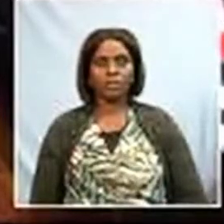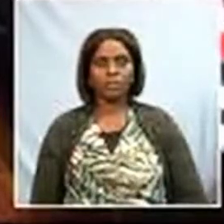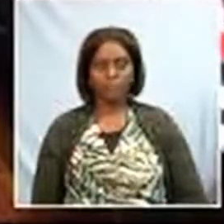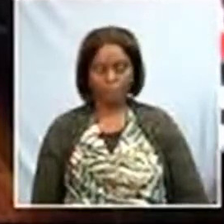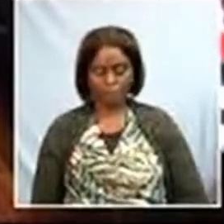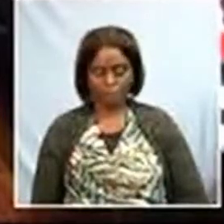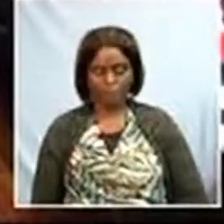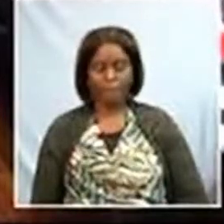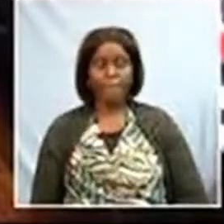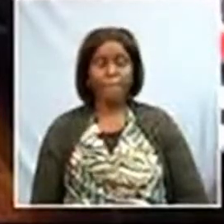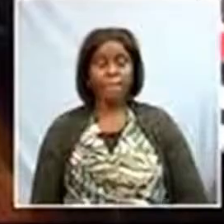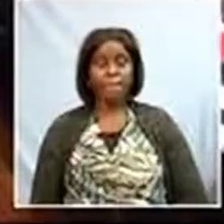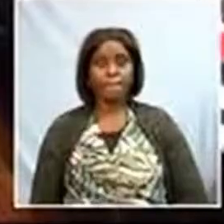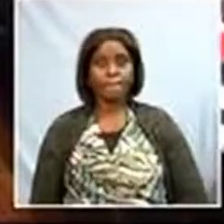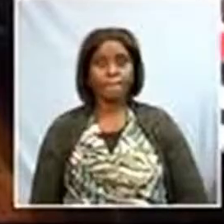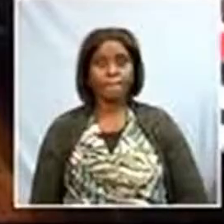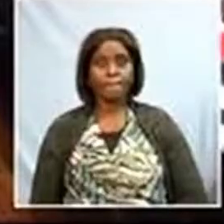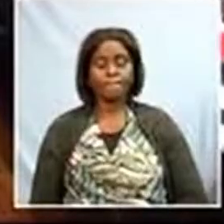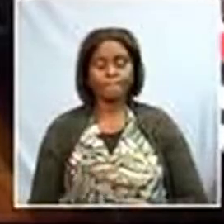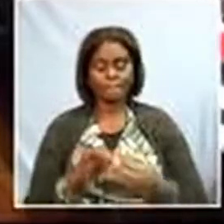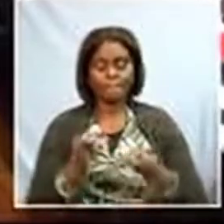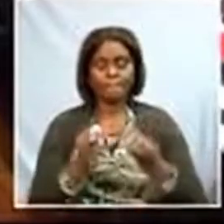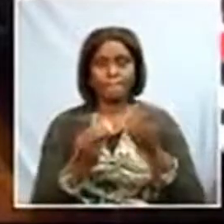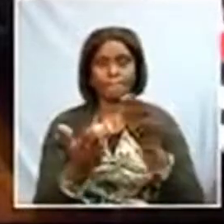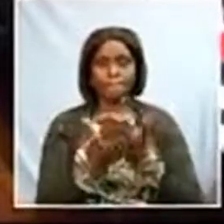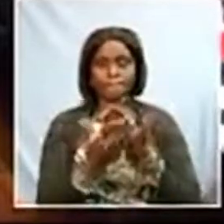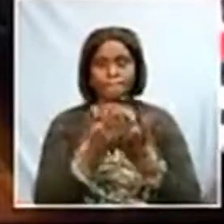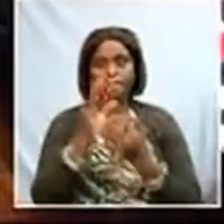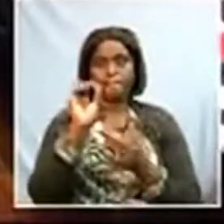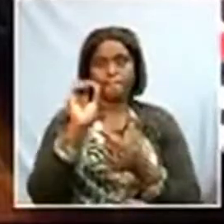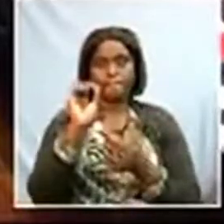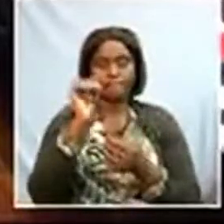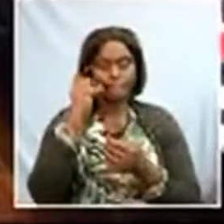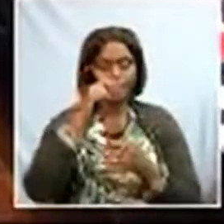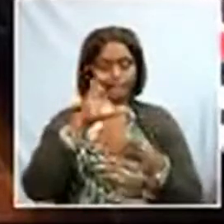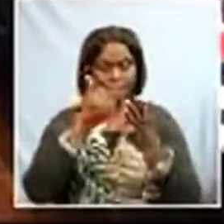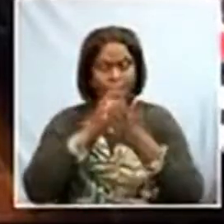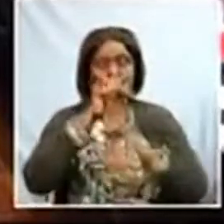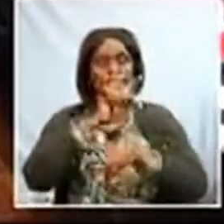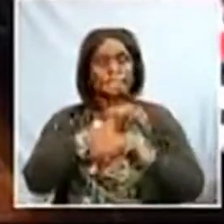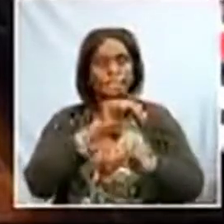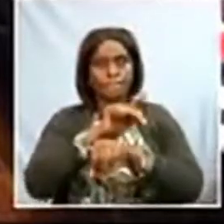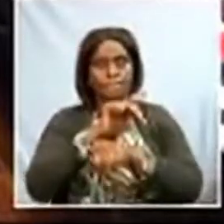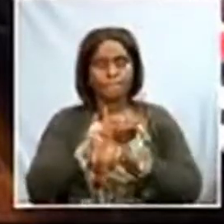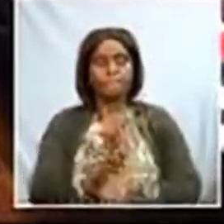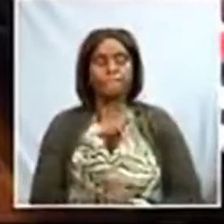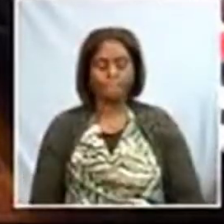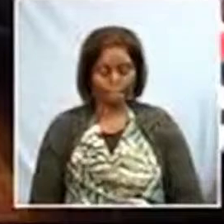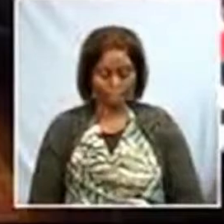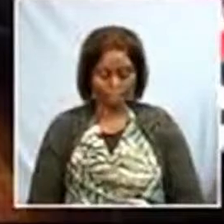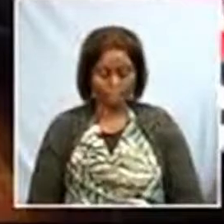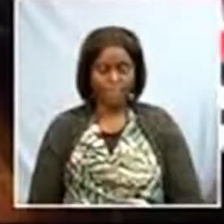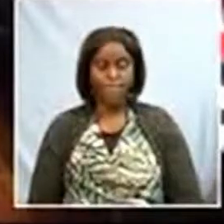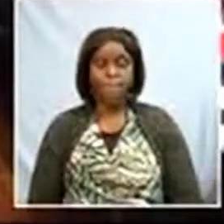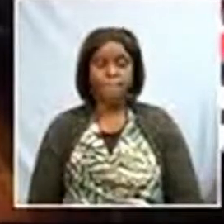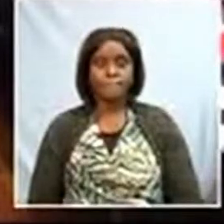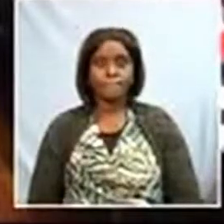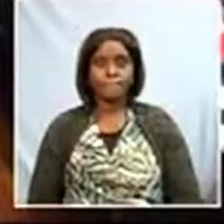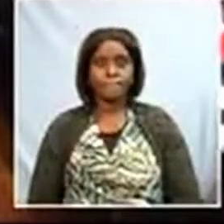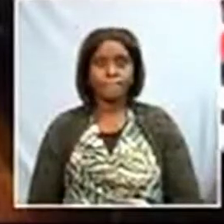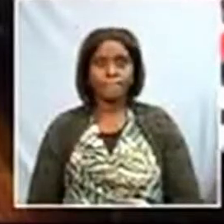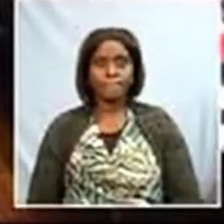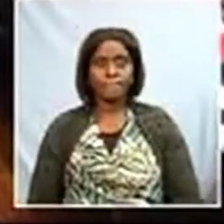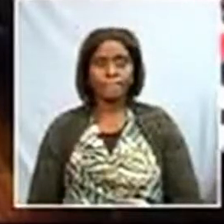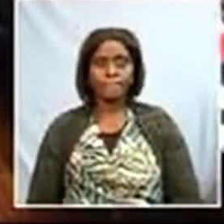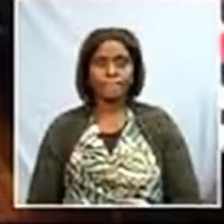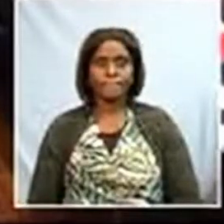Chair, the financials are actually on Appendix O. For all the projects. Okay.